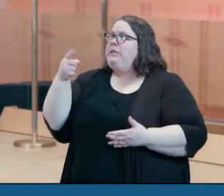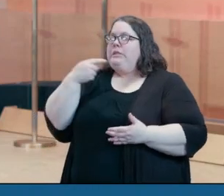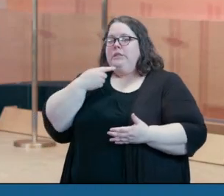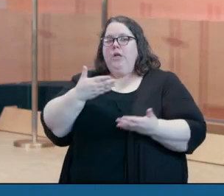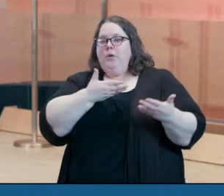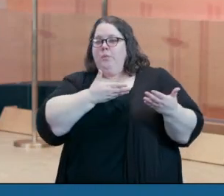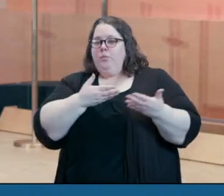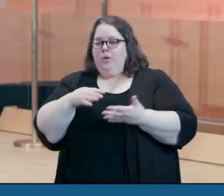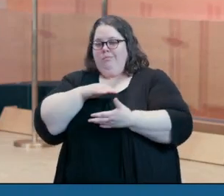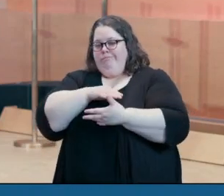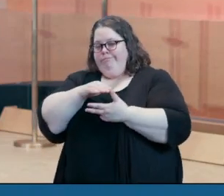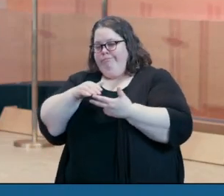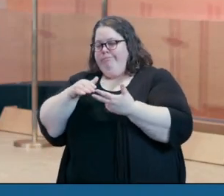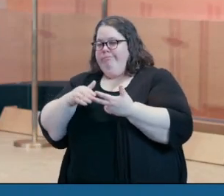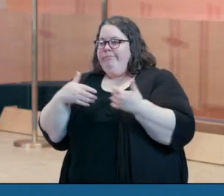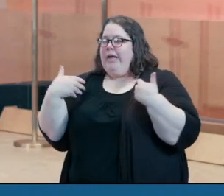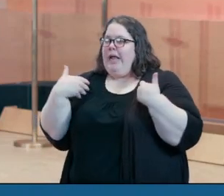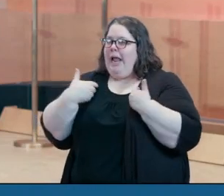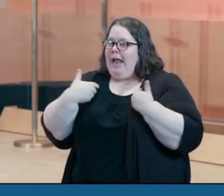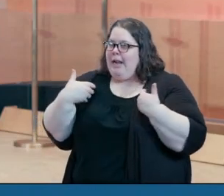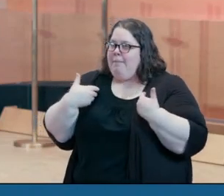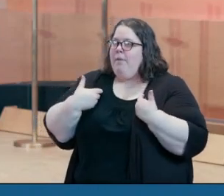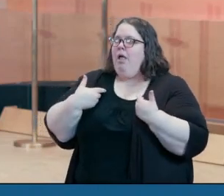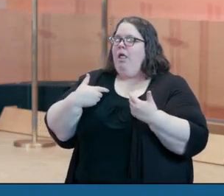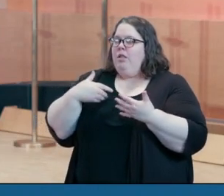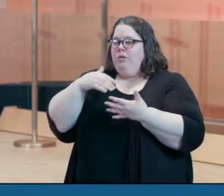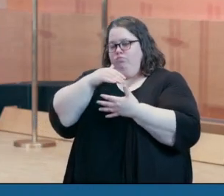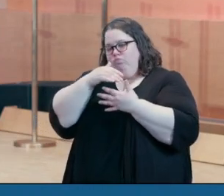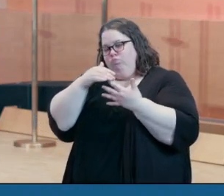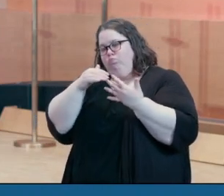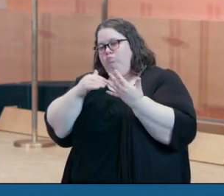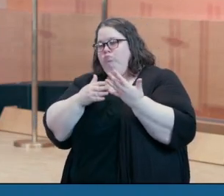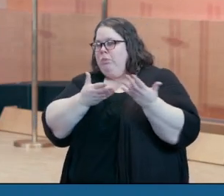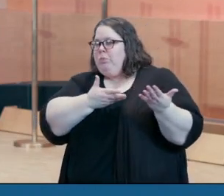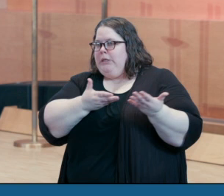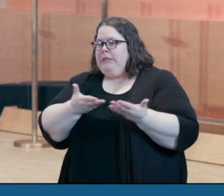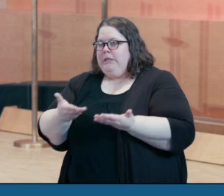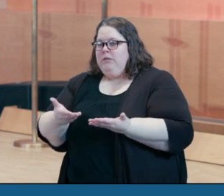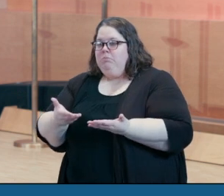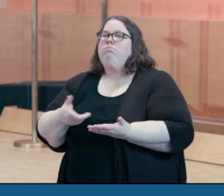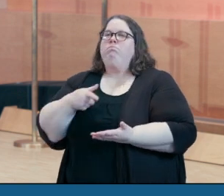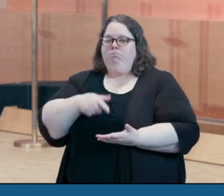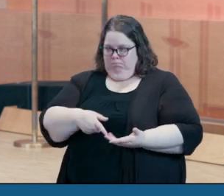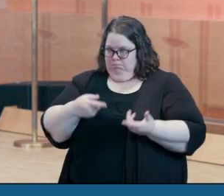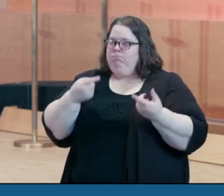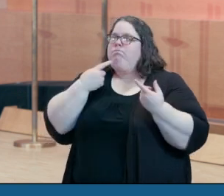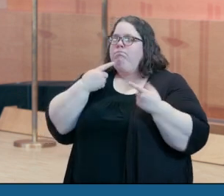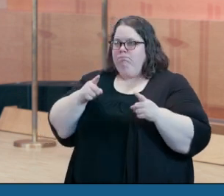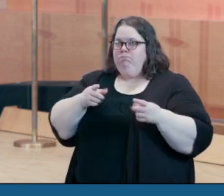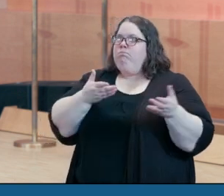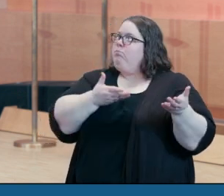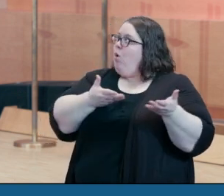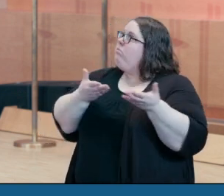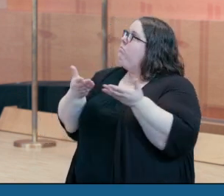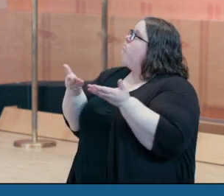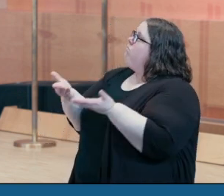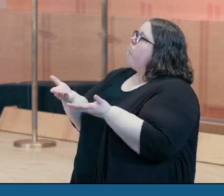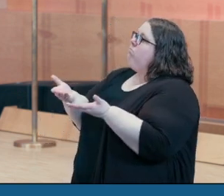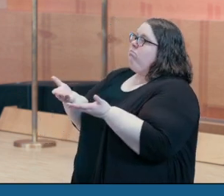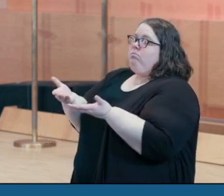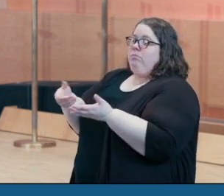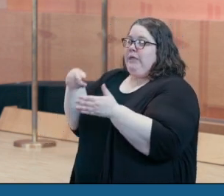three-year-old female goat, a three-year-old ram, a turtle dove, and a young pigeon.' So Abram presented all these to him